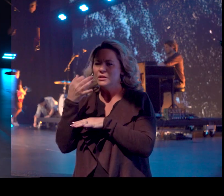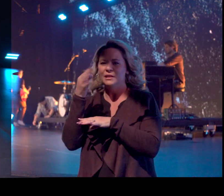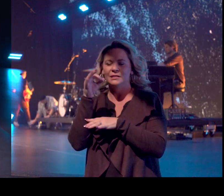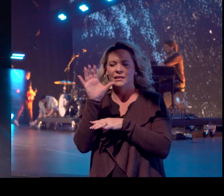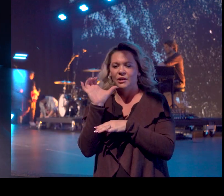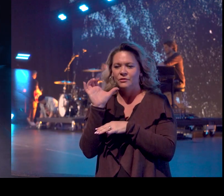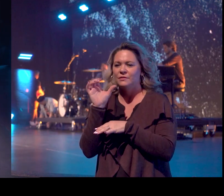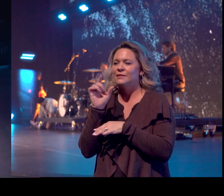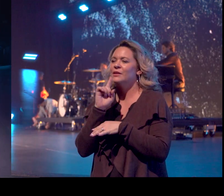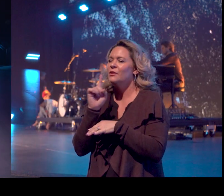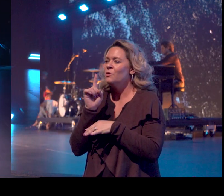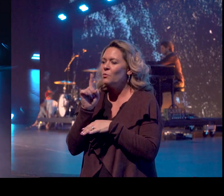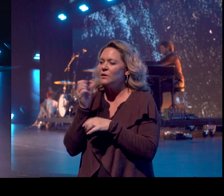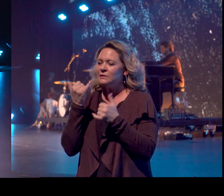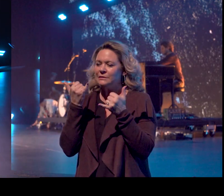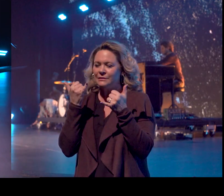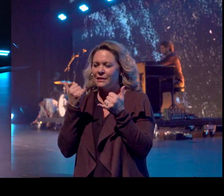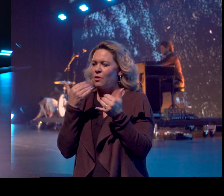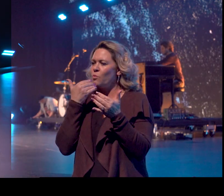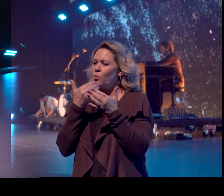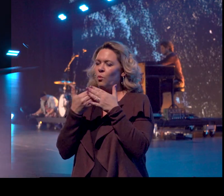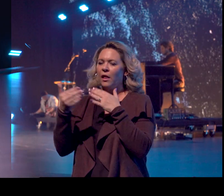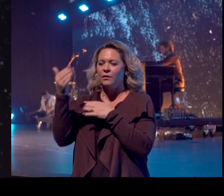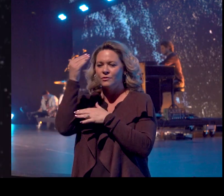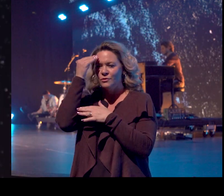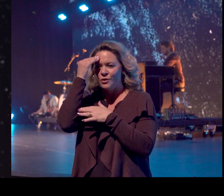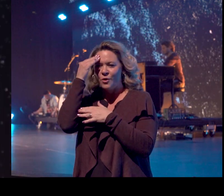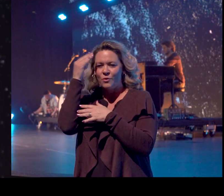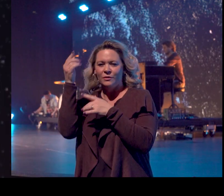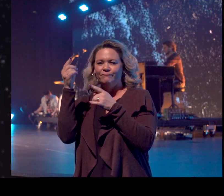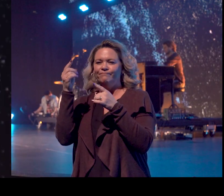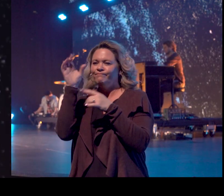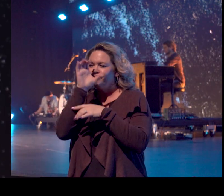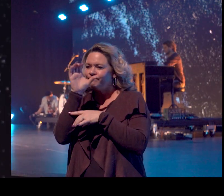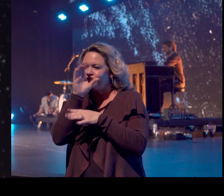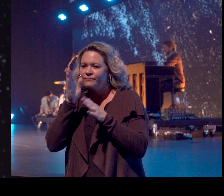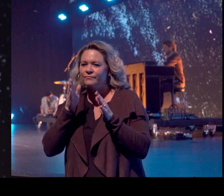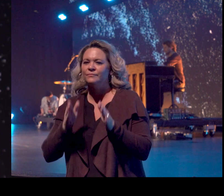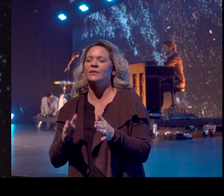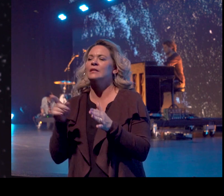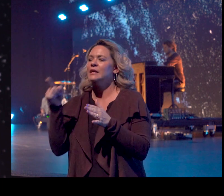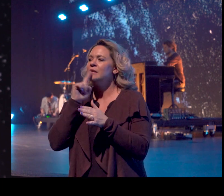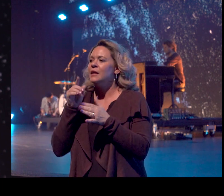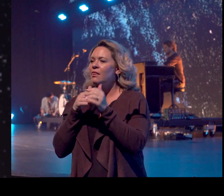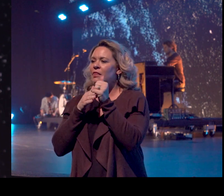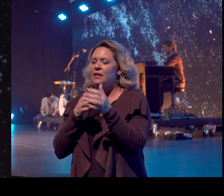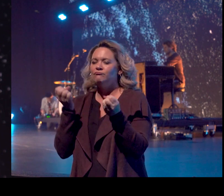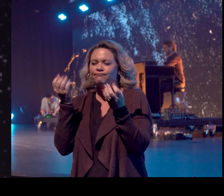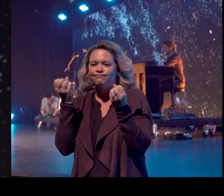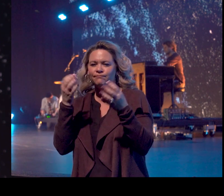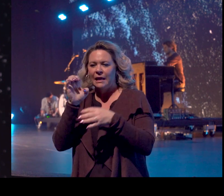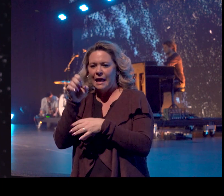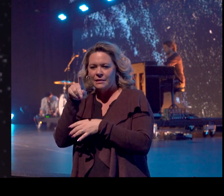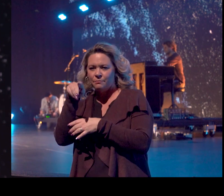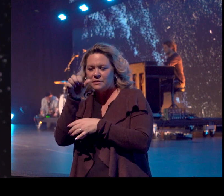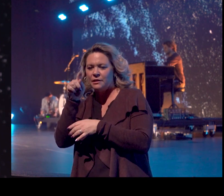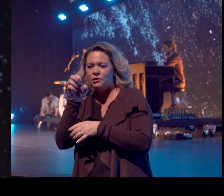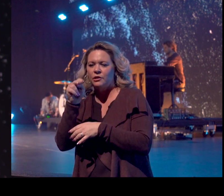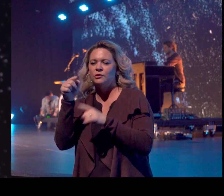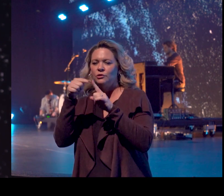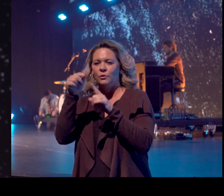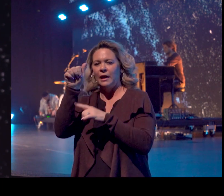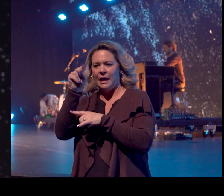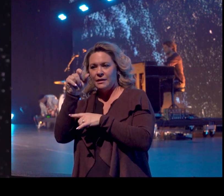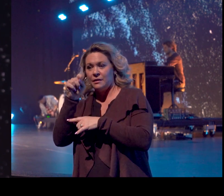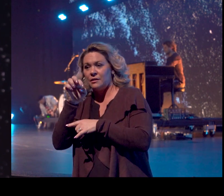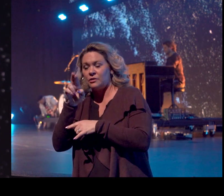Well, in the early 1900s, there was a now well-known explorer named Ernest Shackleton. He led several expeditions